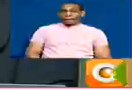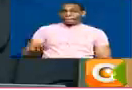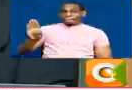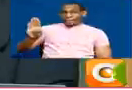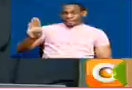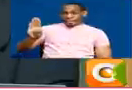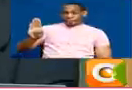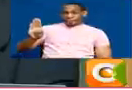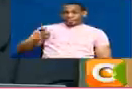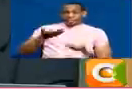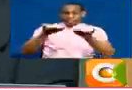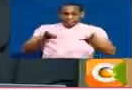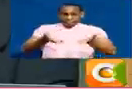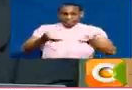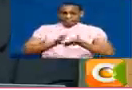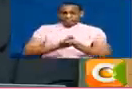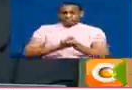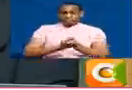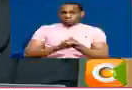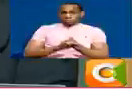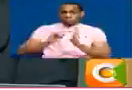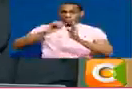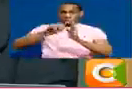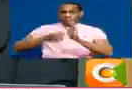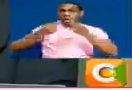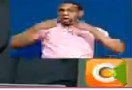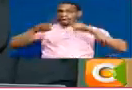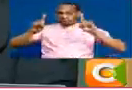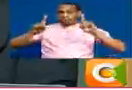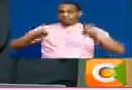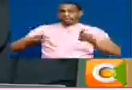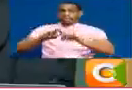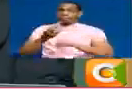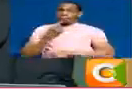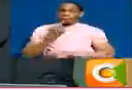B. We hereby set aside the following declarations and orders of the